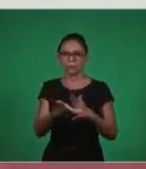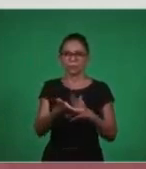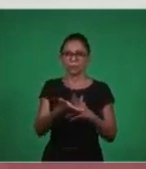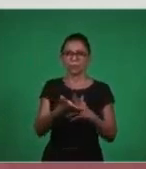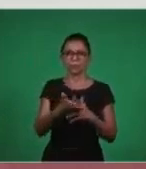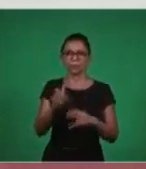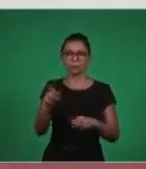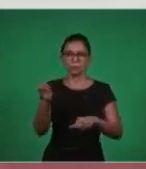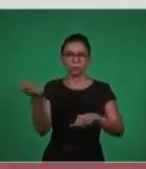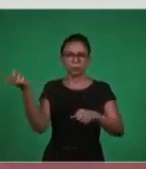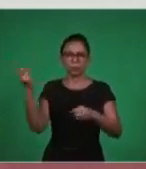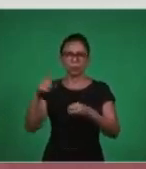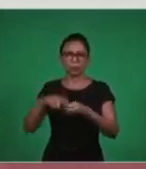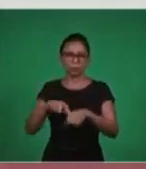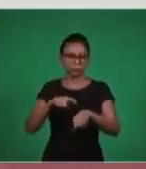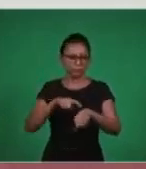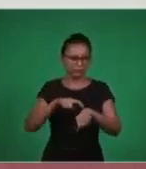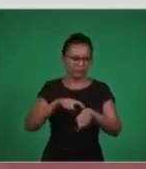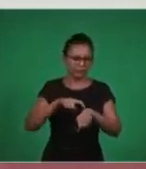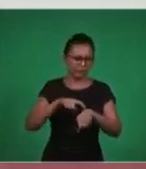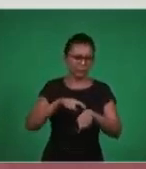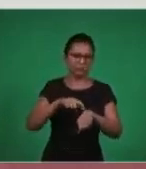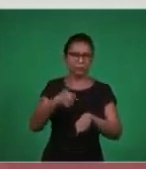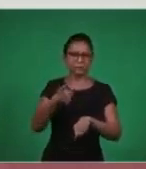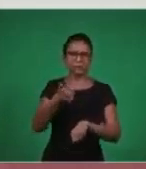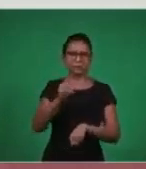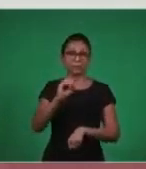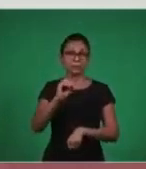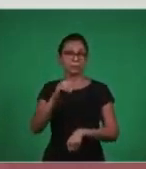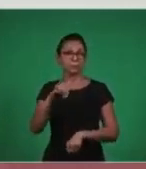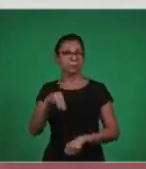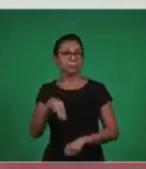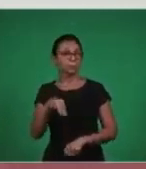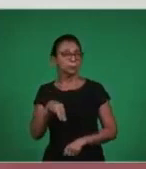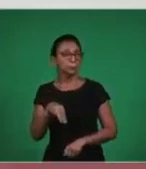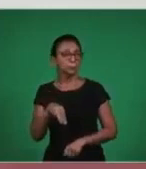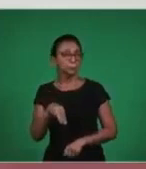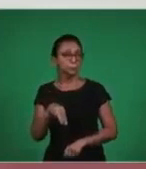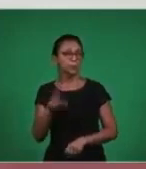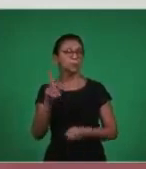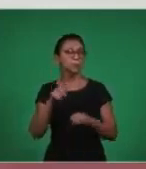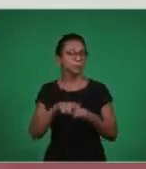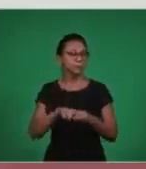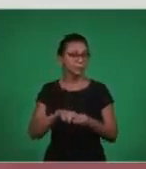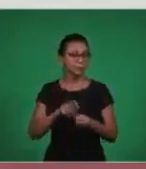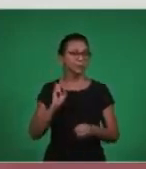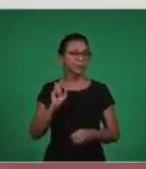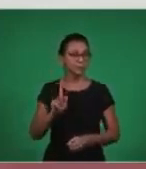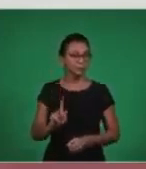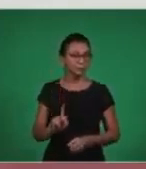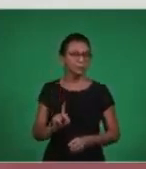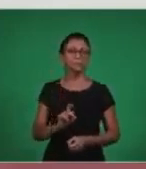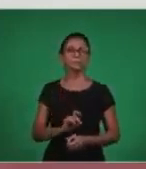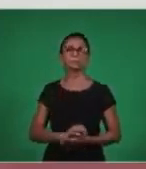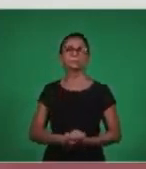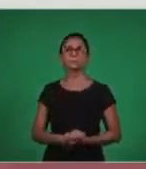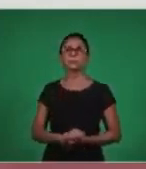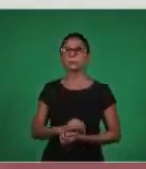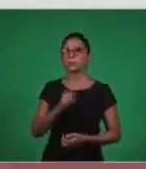we're going to come back in the period that we're going to have in 10 minutes. We're going to come back. So let's